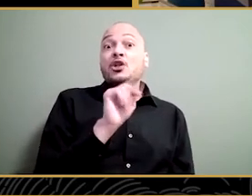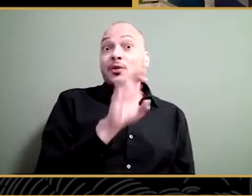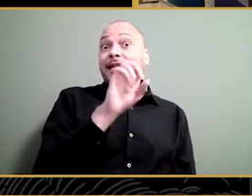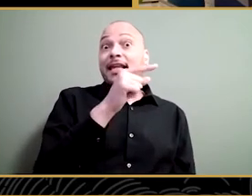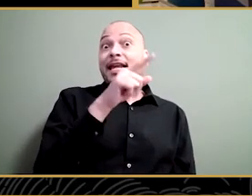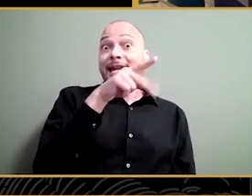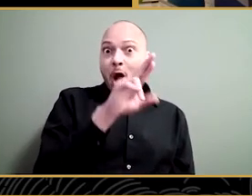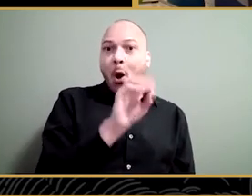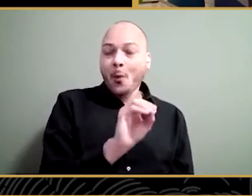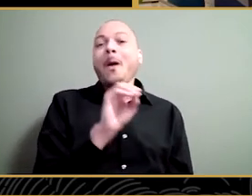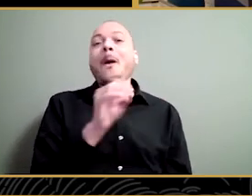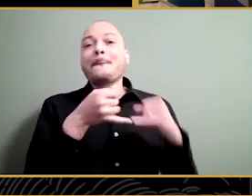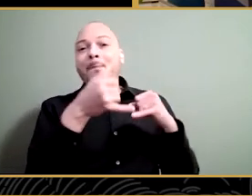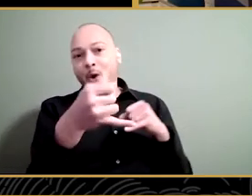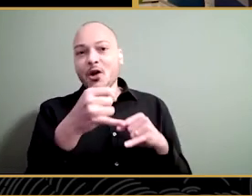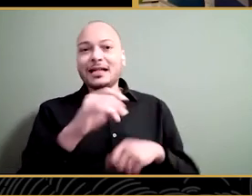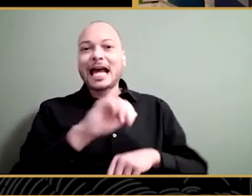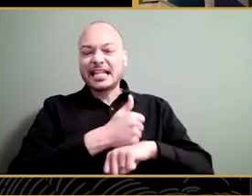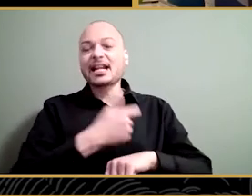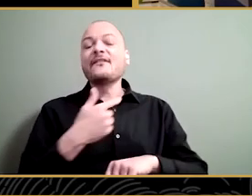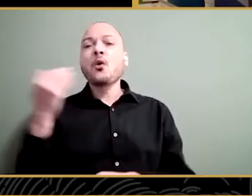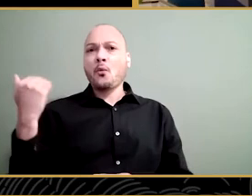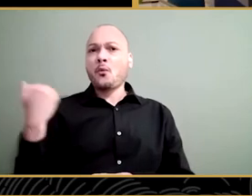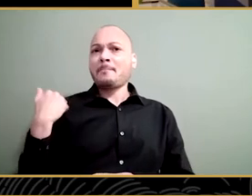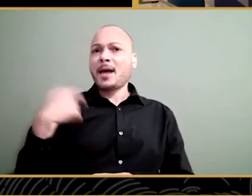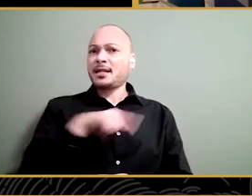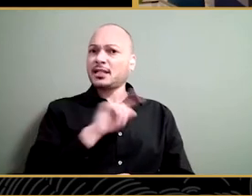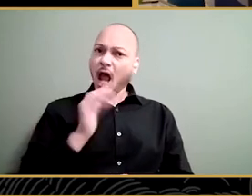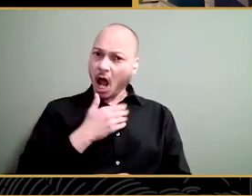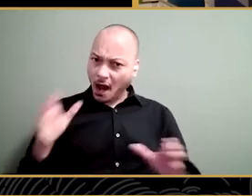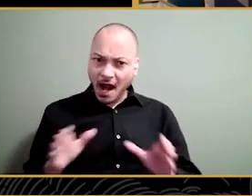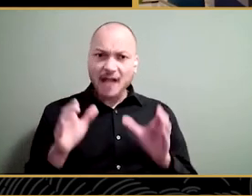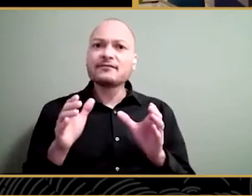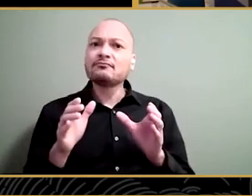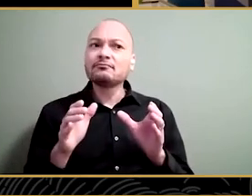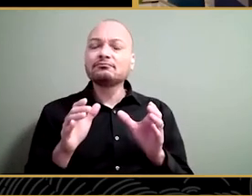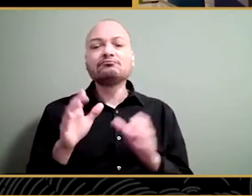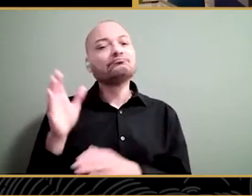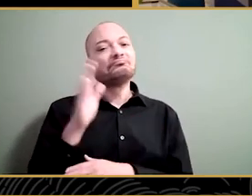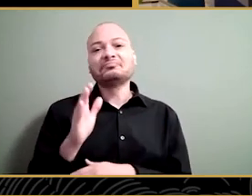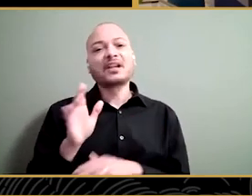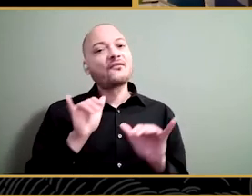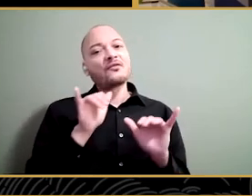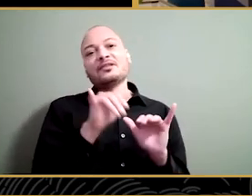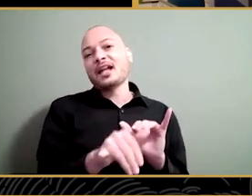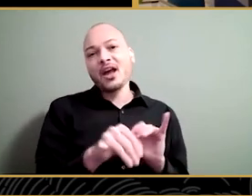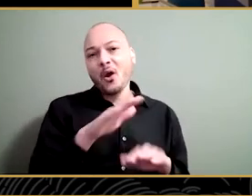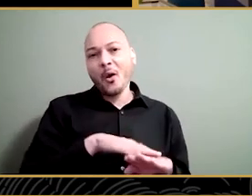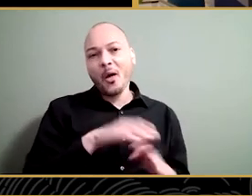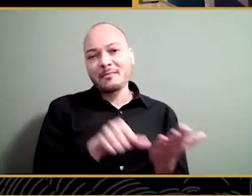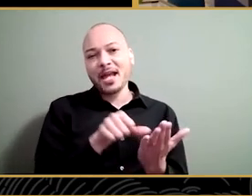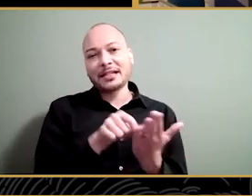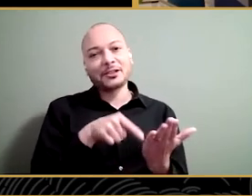provide us with an important reminder That our activism should never remain exclusively on the